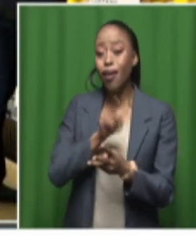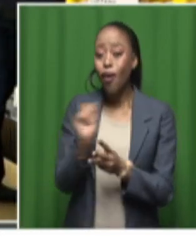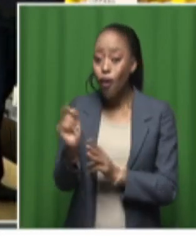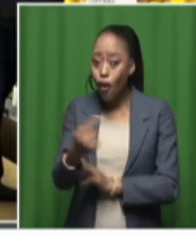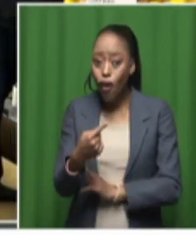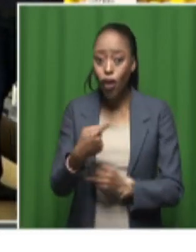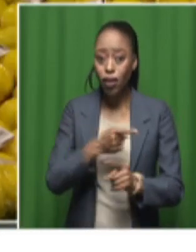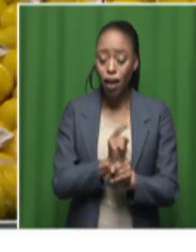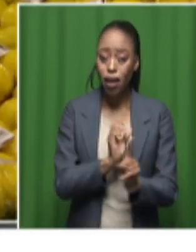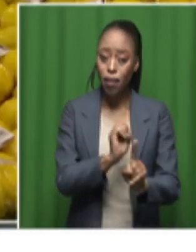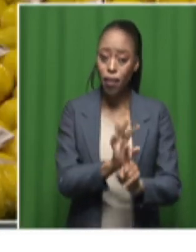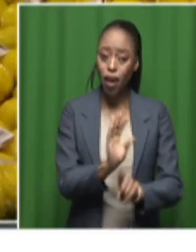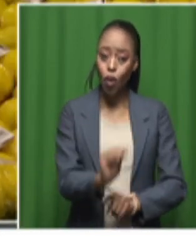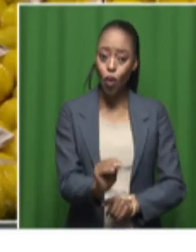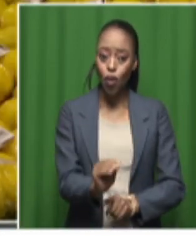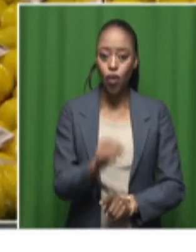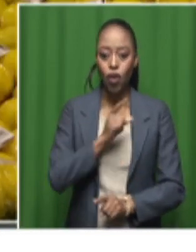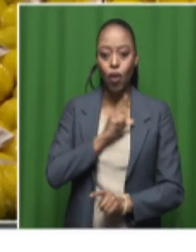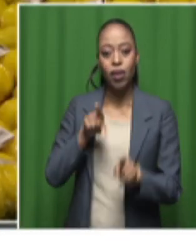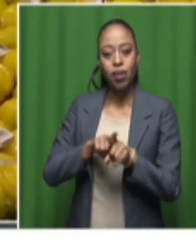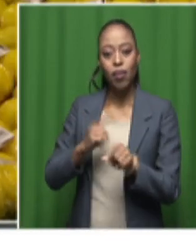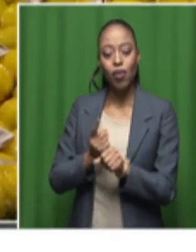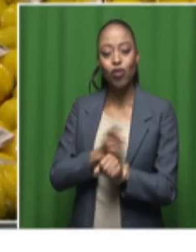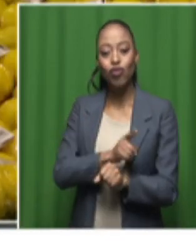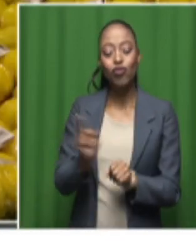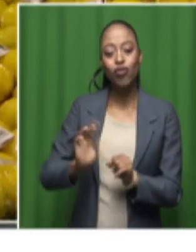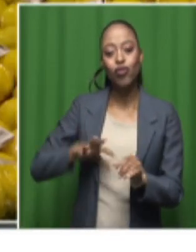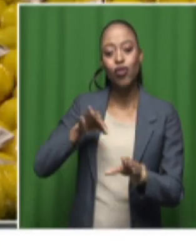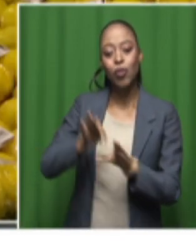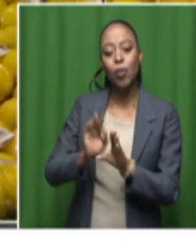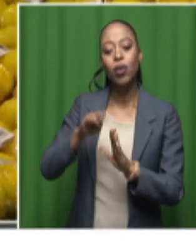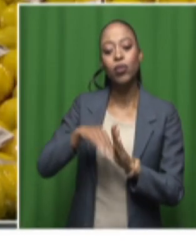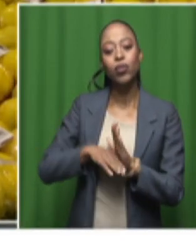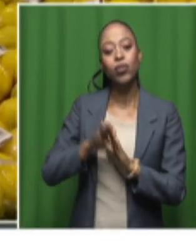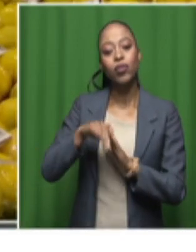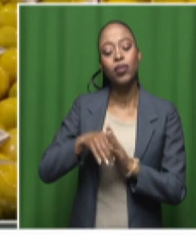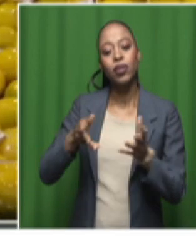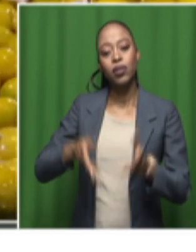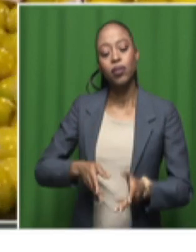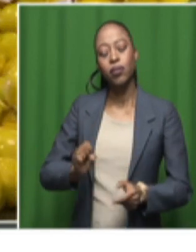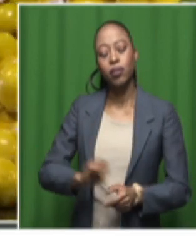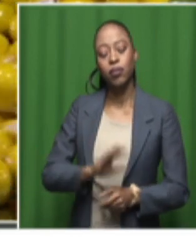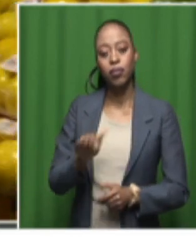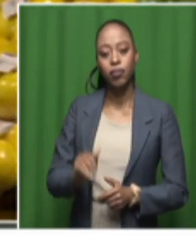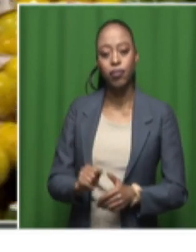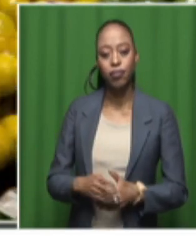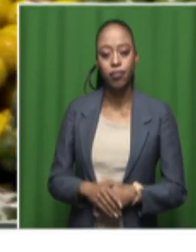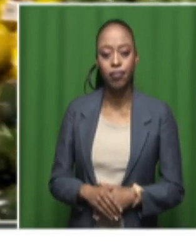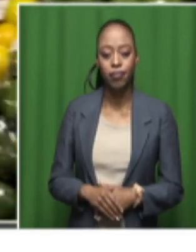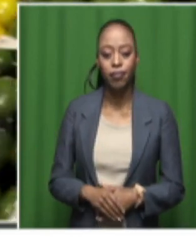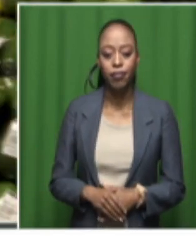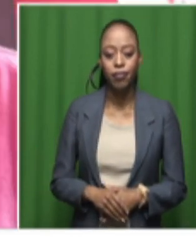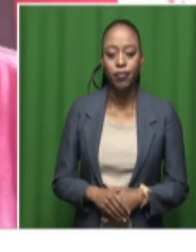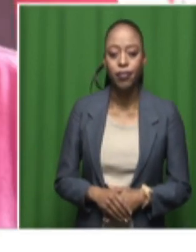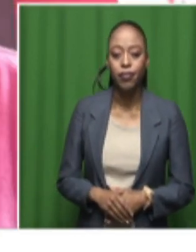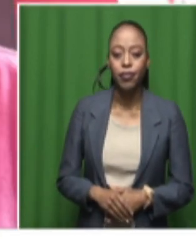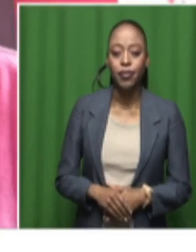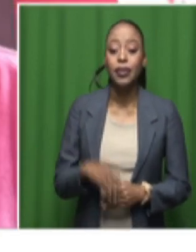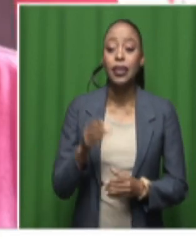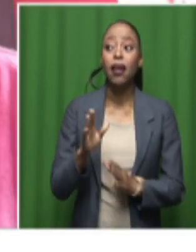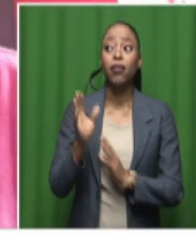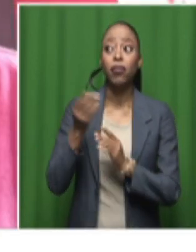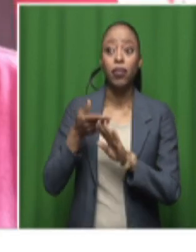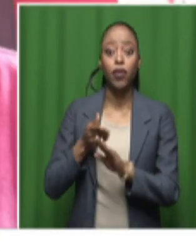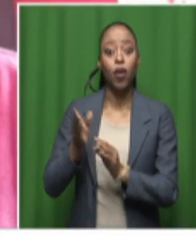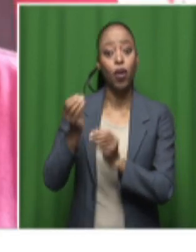direct impact because that also contributes to inflation in South Africa. Yeah. We've been told that